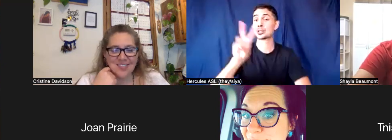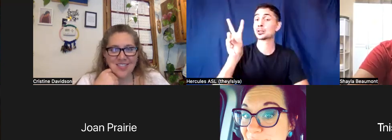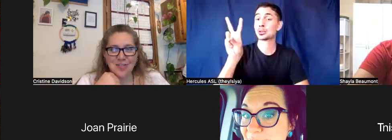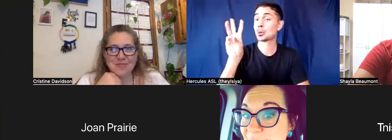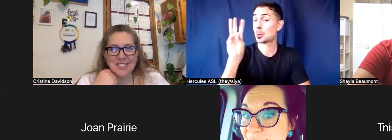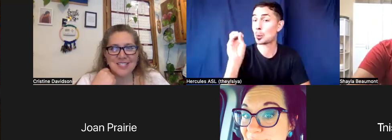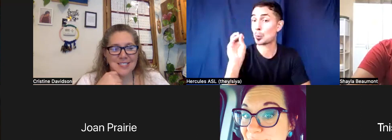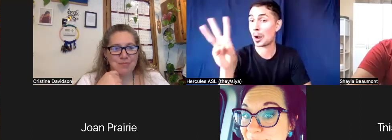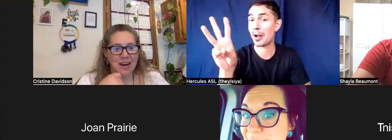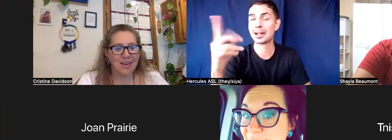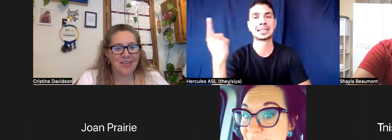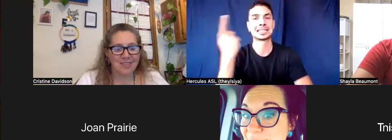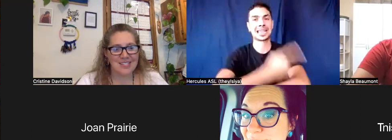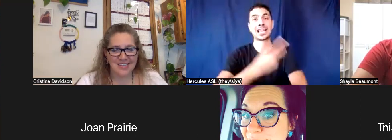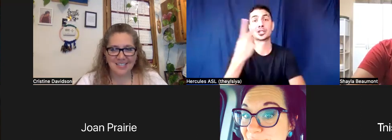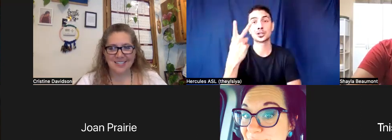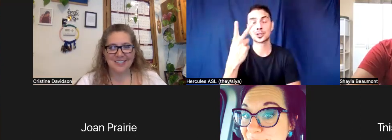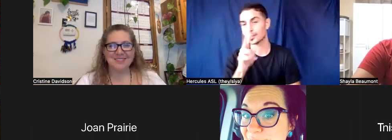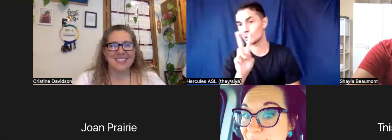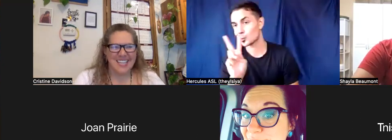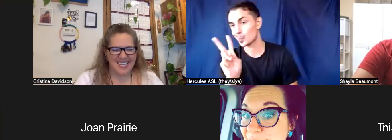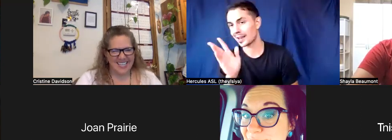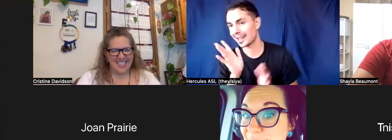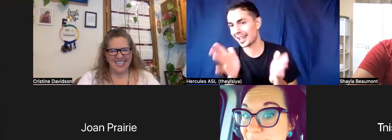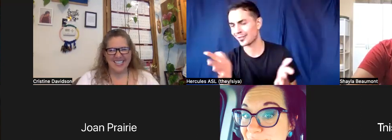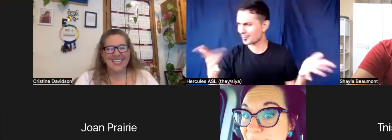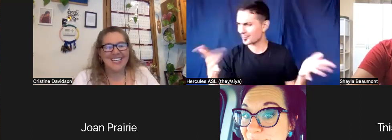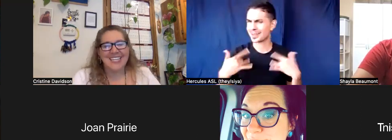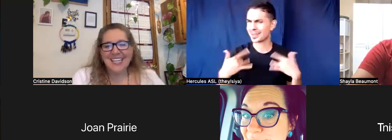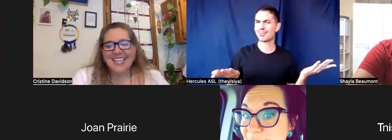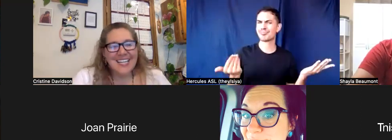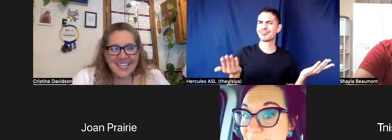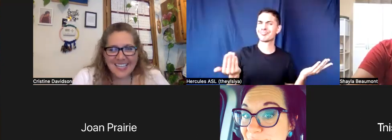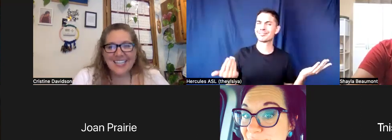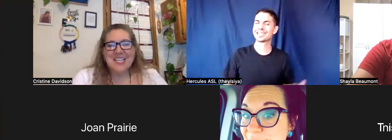Day 2 with 2 minutes to spare. What's up?